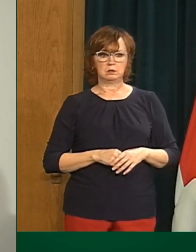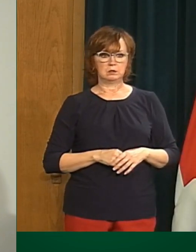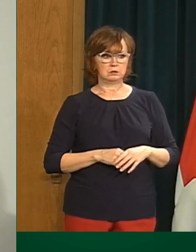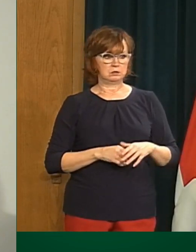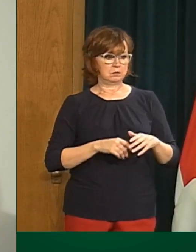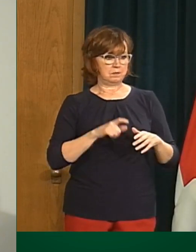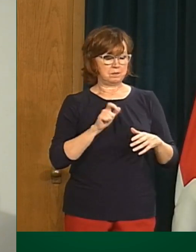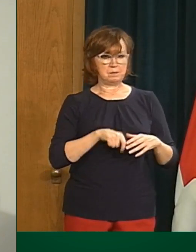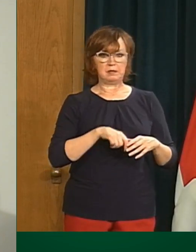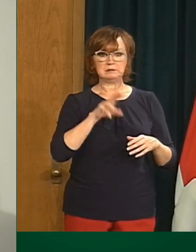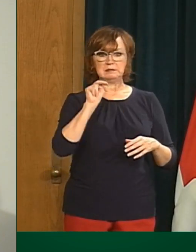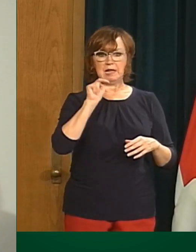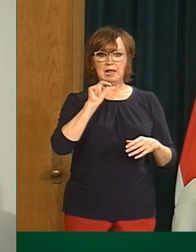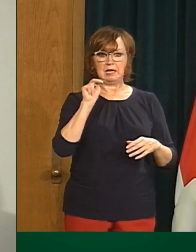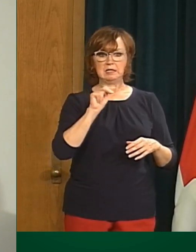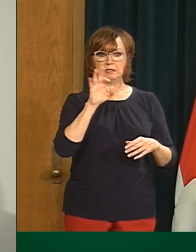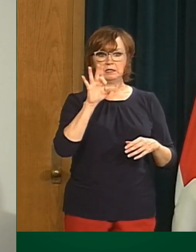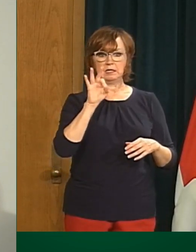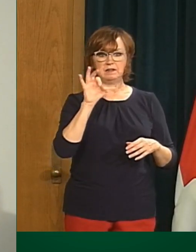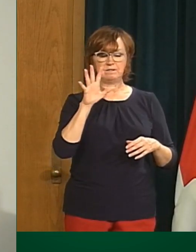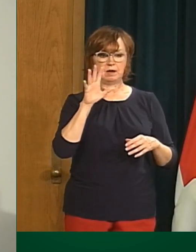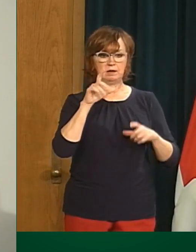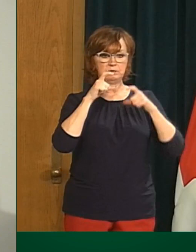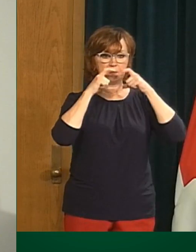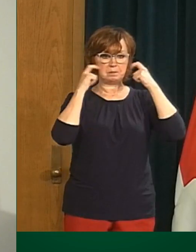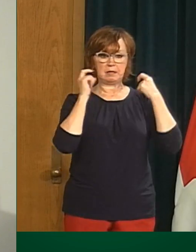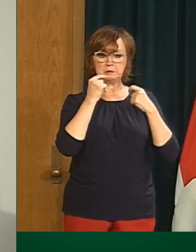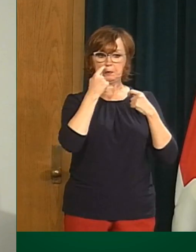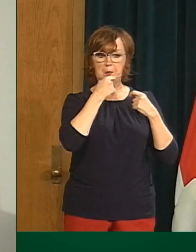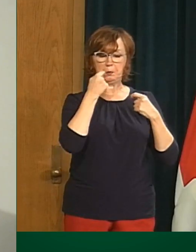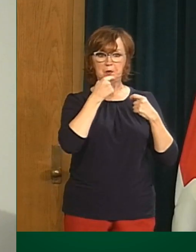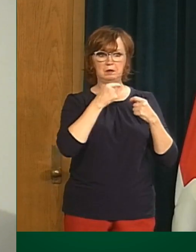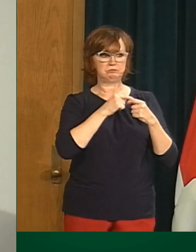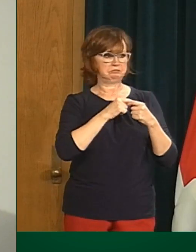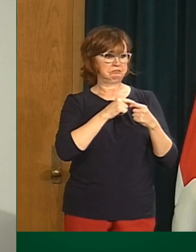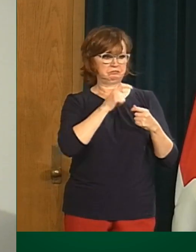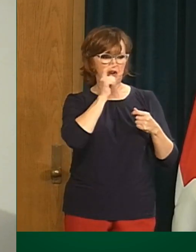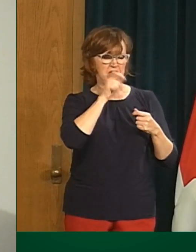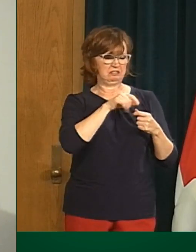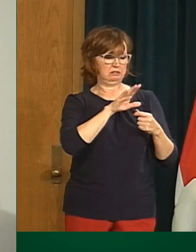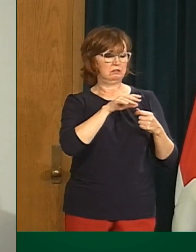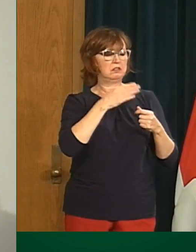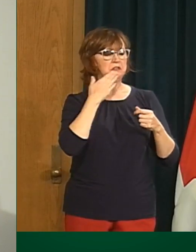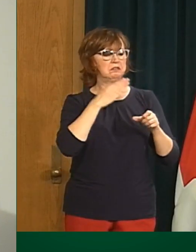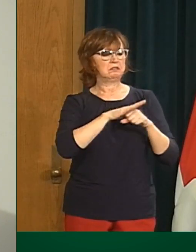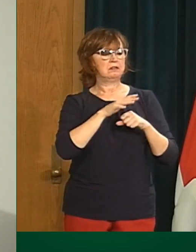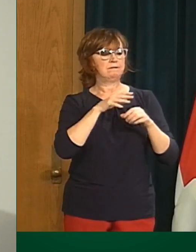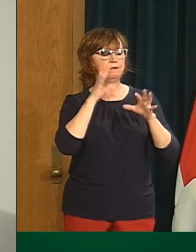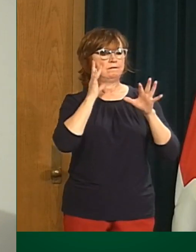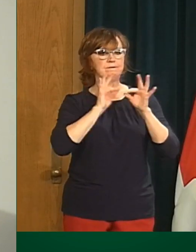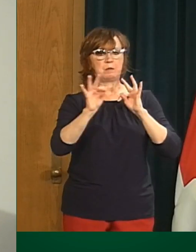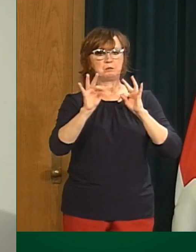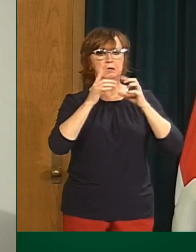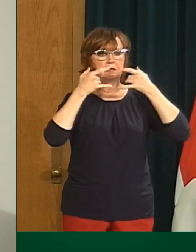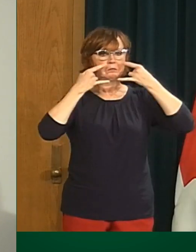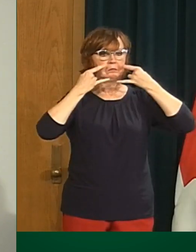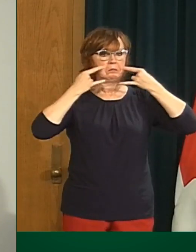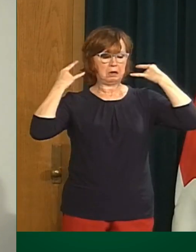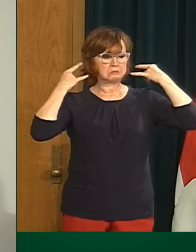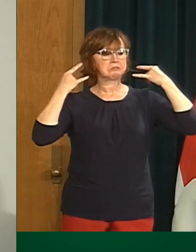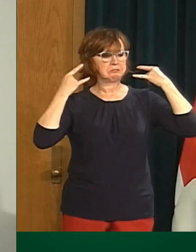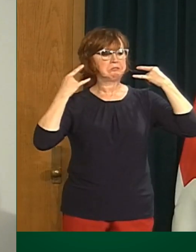a non-medical PPE. But for non-urgent medical